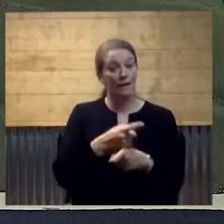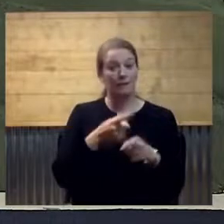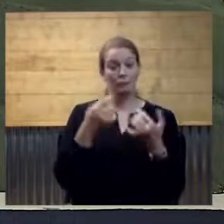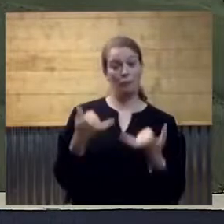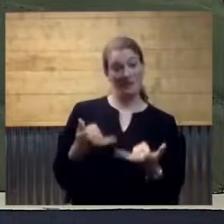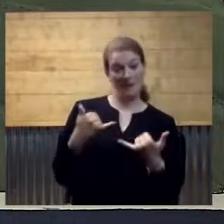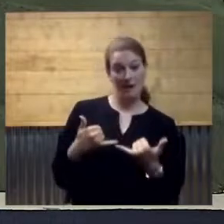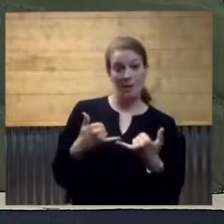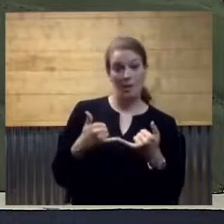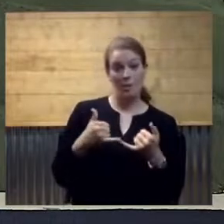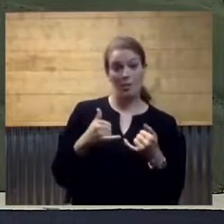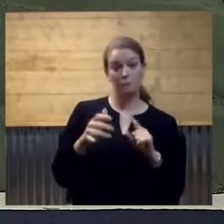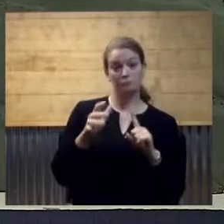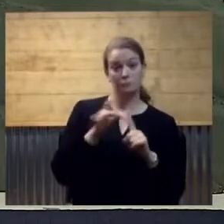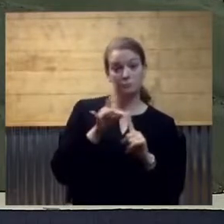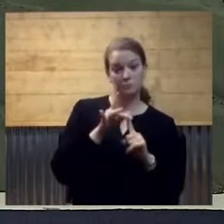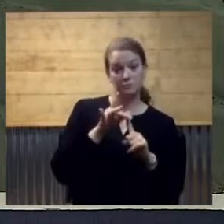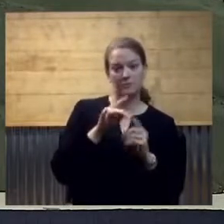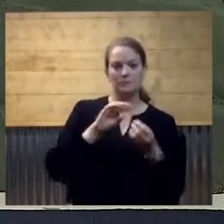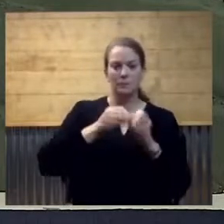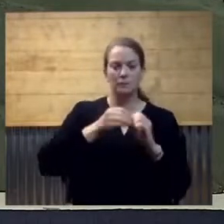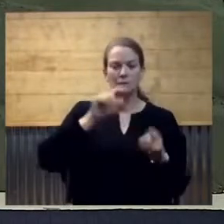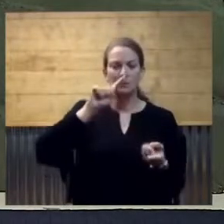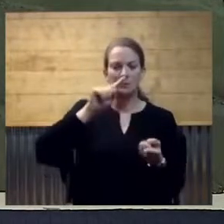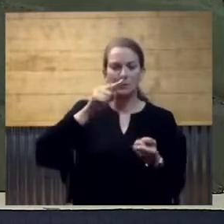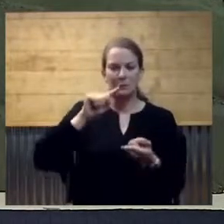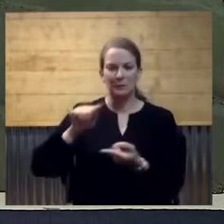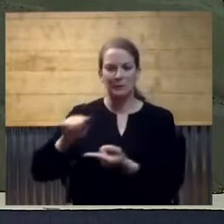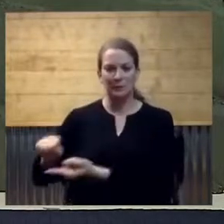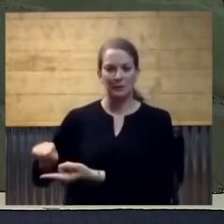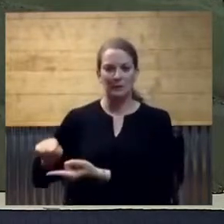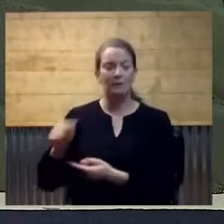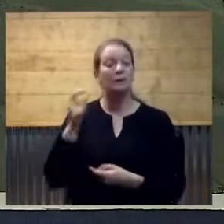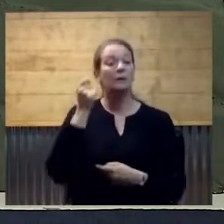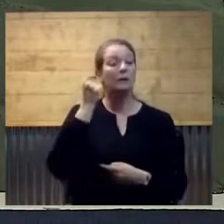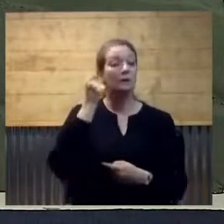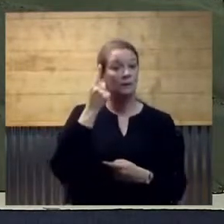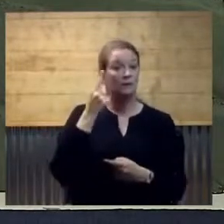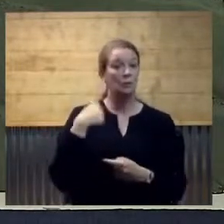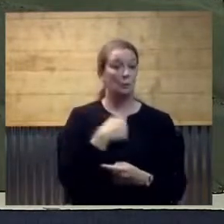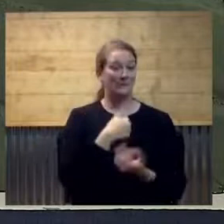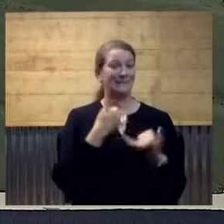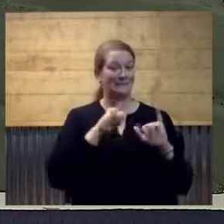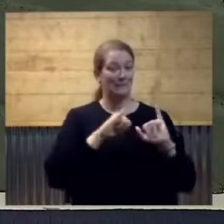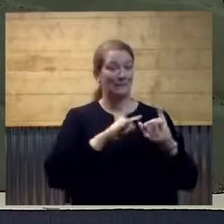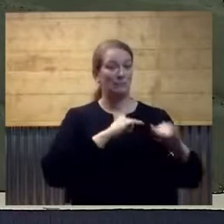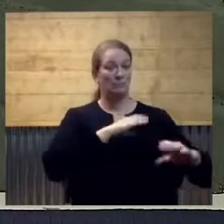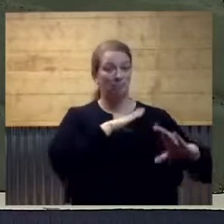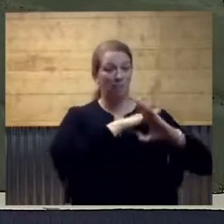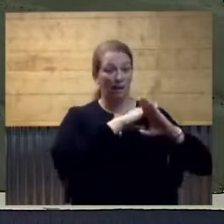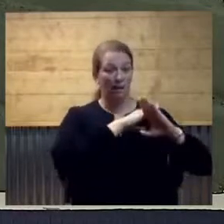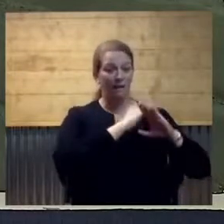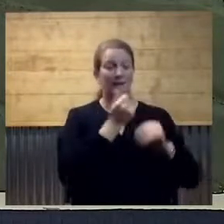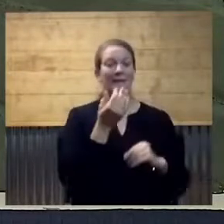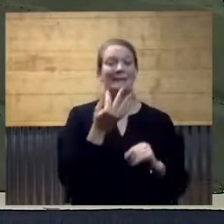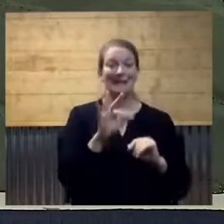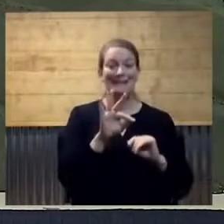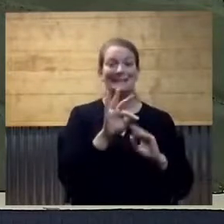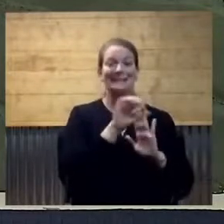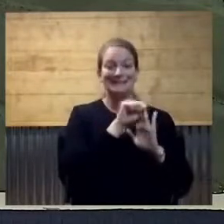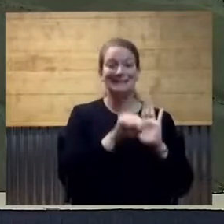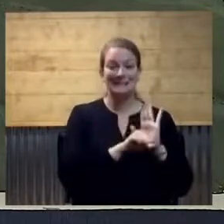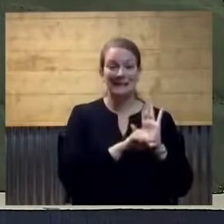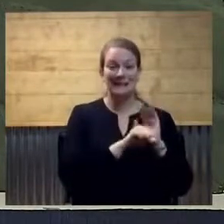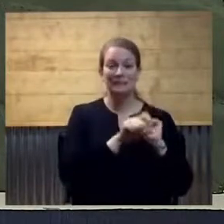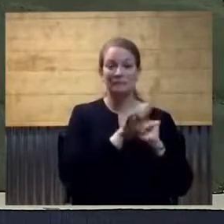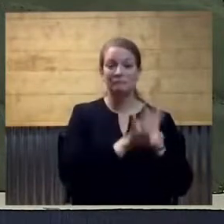going down. We're also looking at quarantining 19 states. You see the infection rate going up all across the